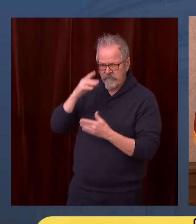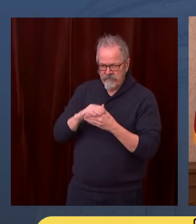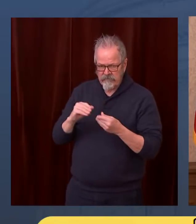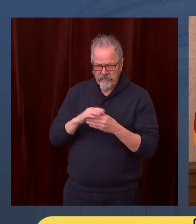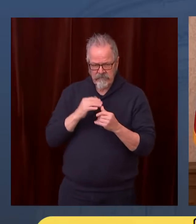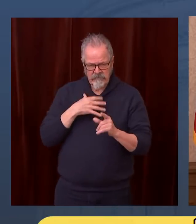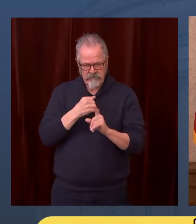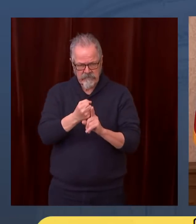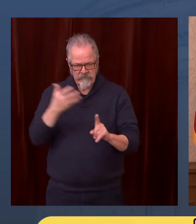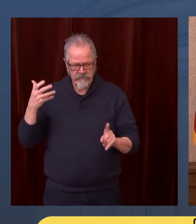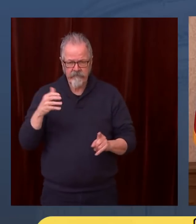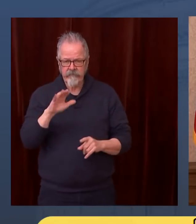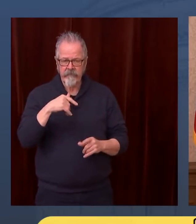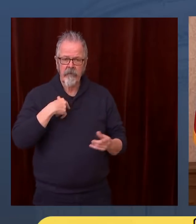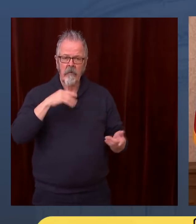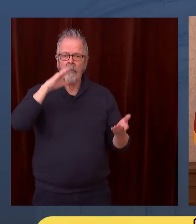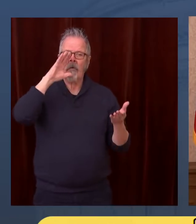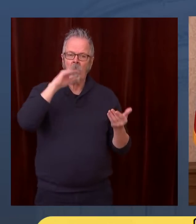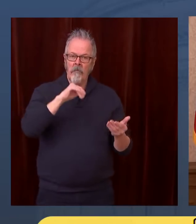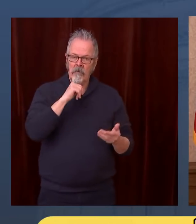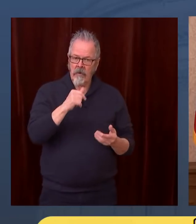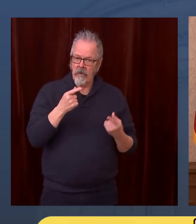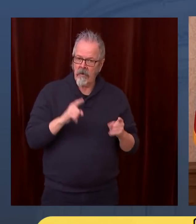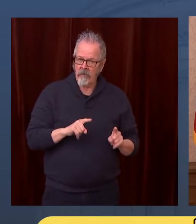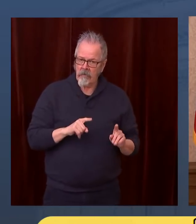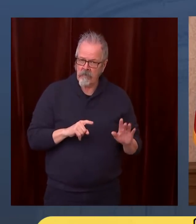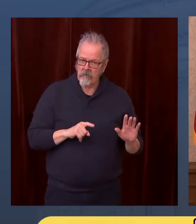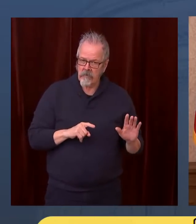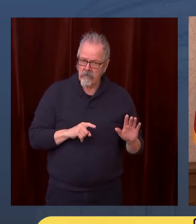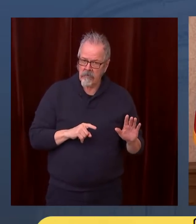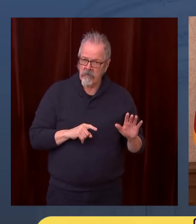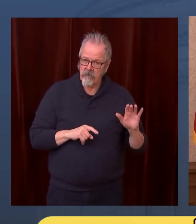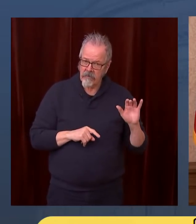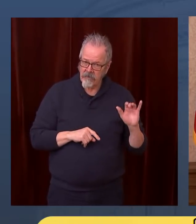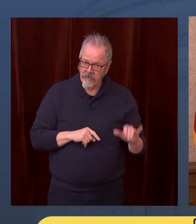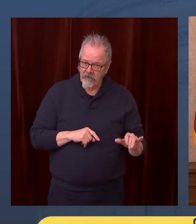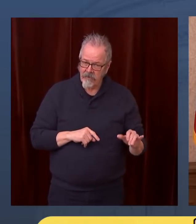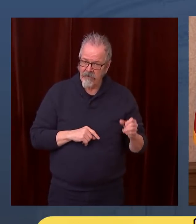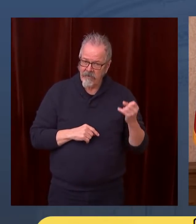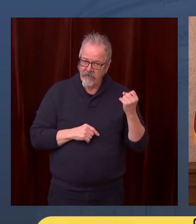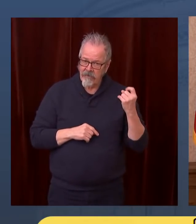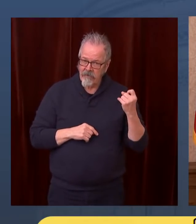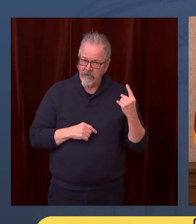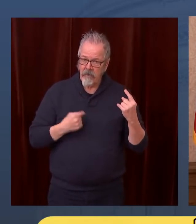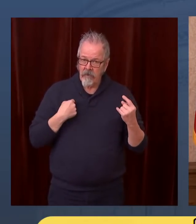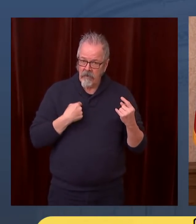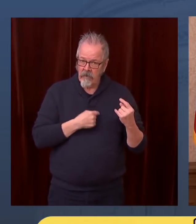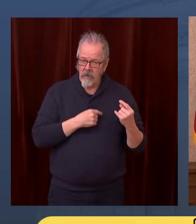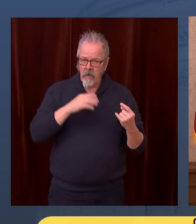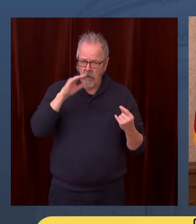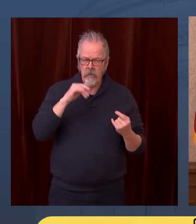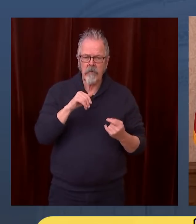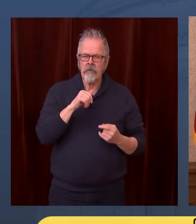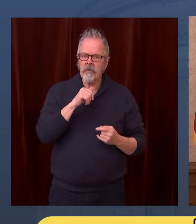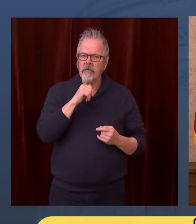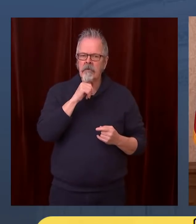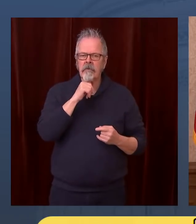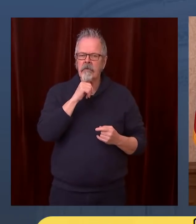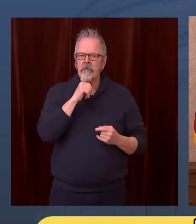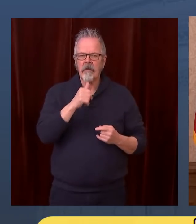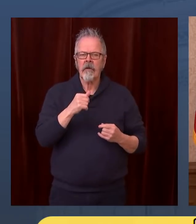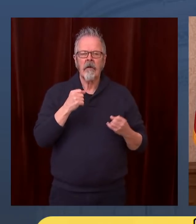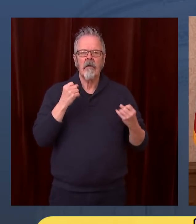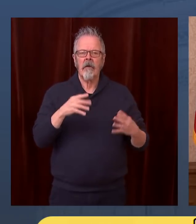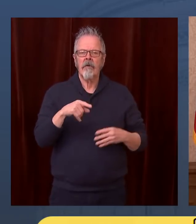as a result of this new decision, and this is forward progress. I certainly hope it doesn't diminish people's understanding of how important